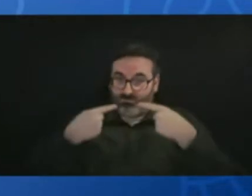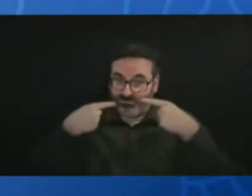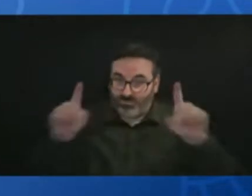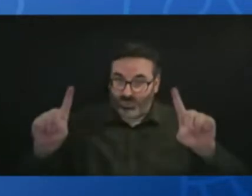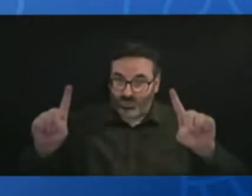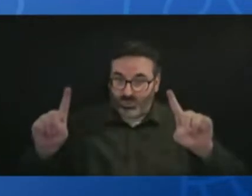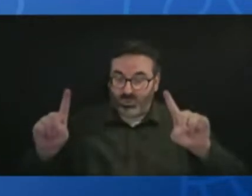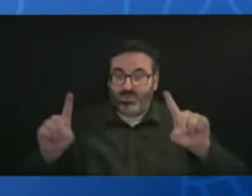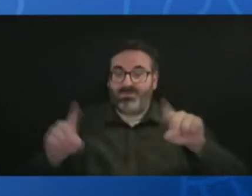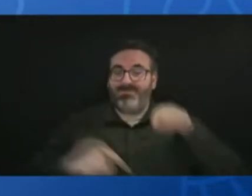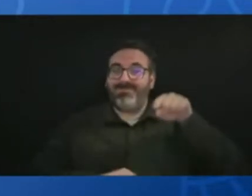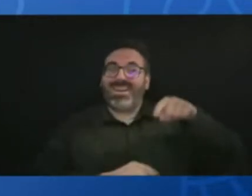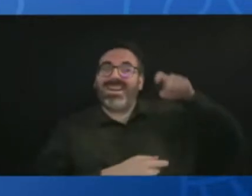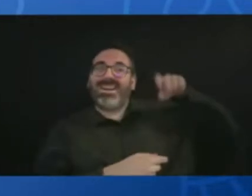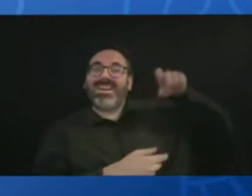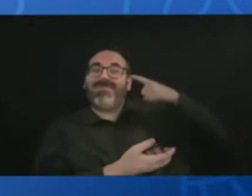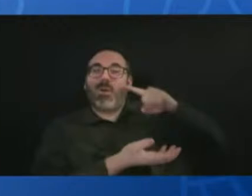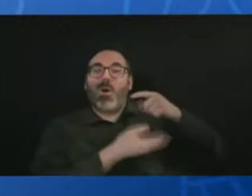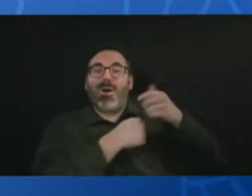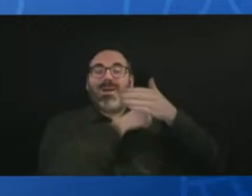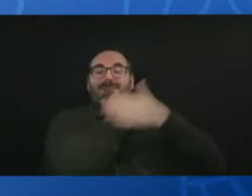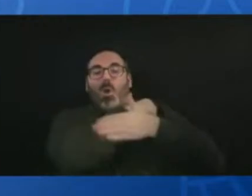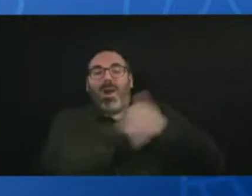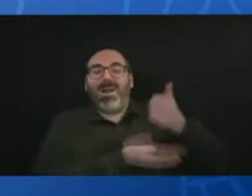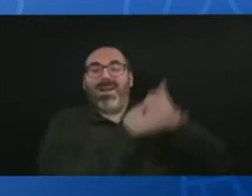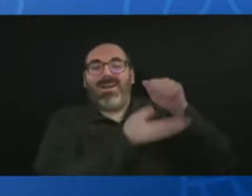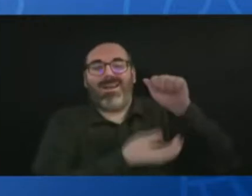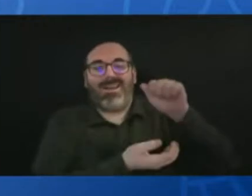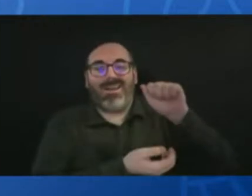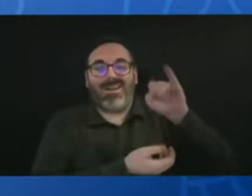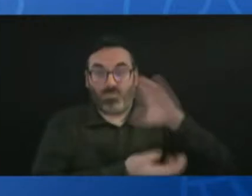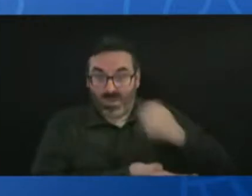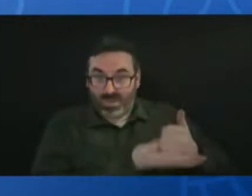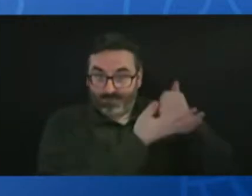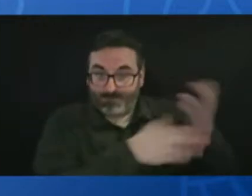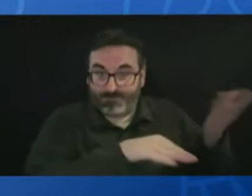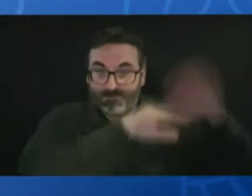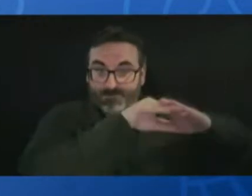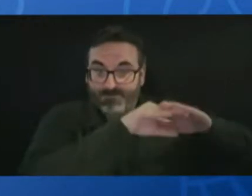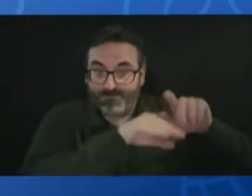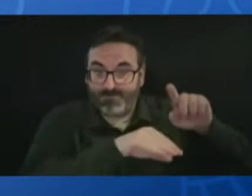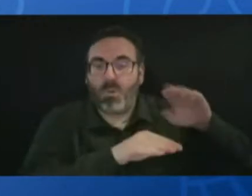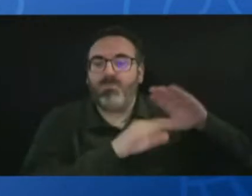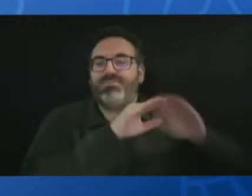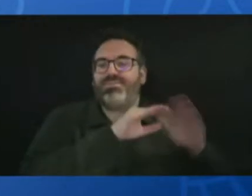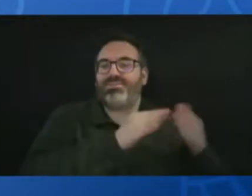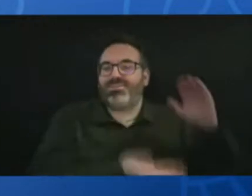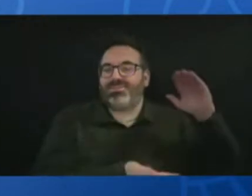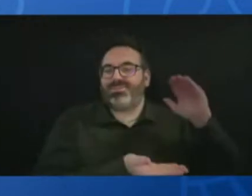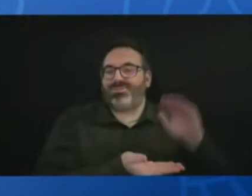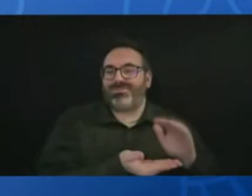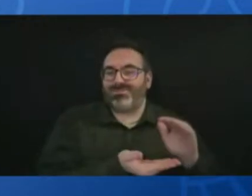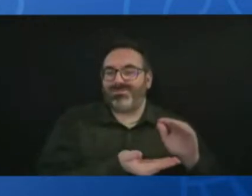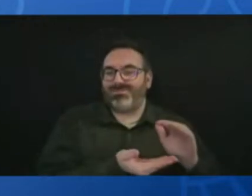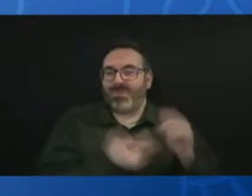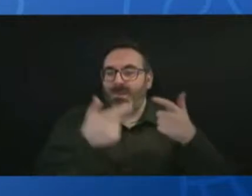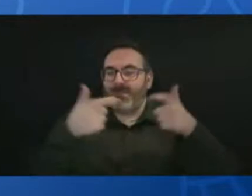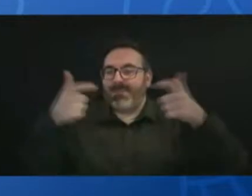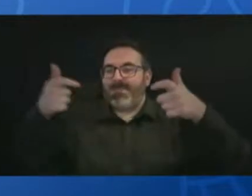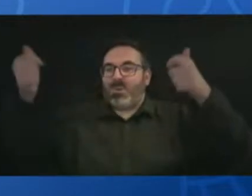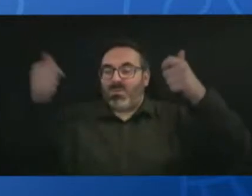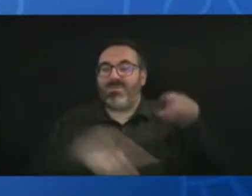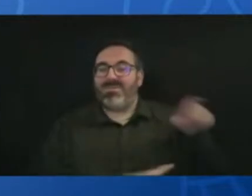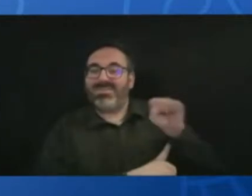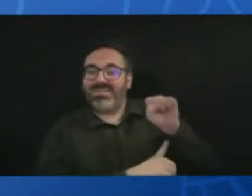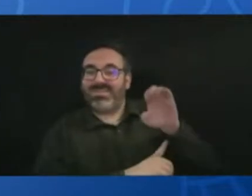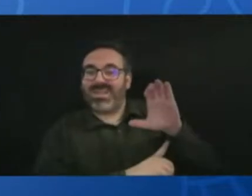gets bigger and bigger and bigger. The Secretary has called it a foreign aid industrial complex, I think. And there is so much money